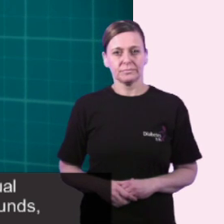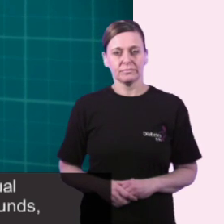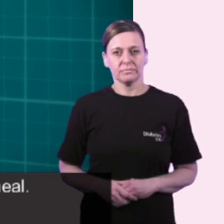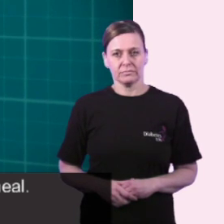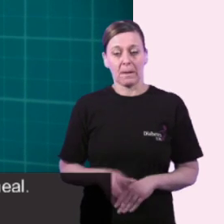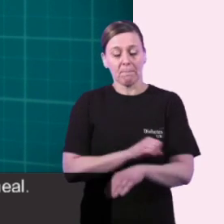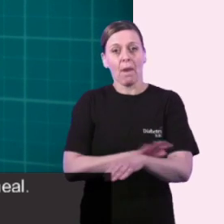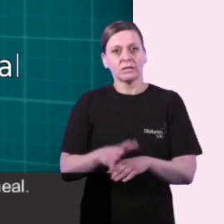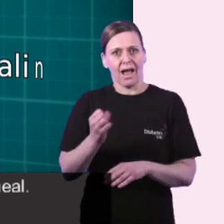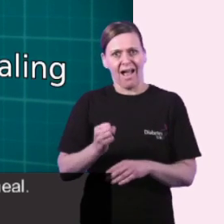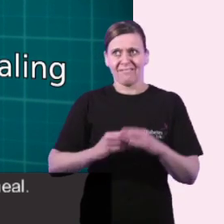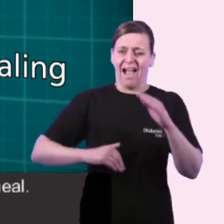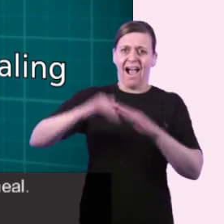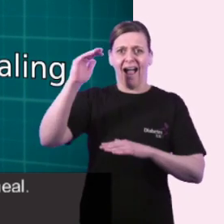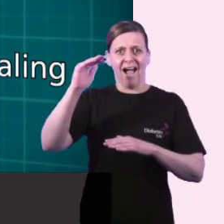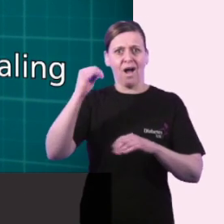and they might be slow to heal.